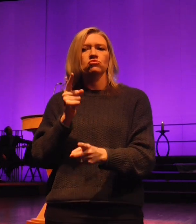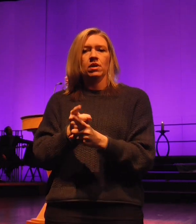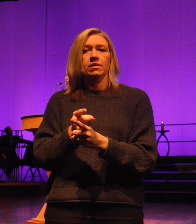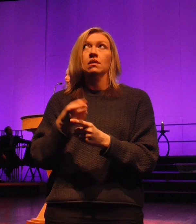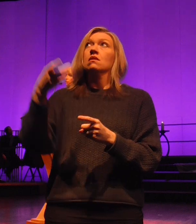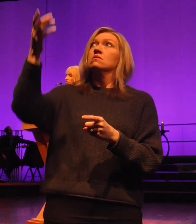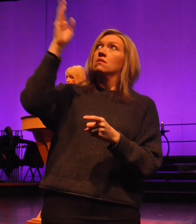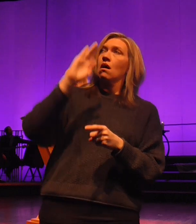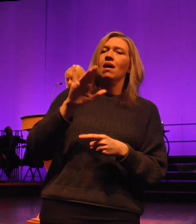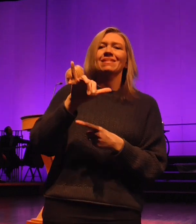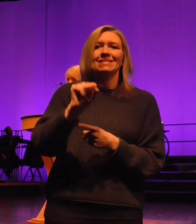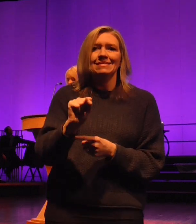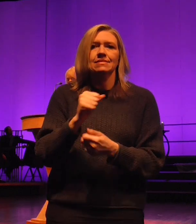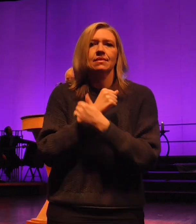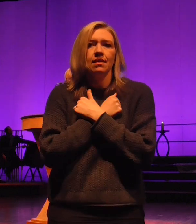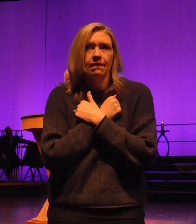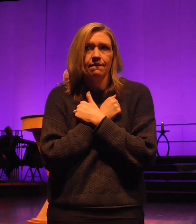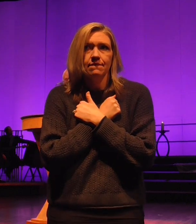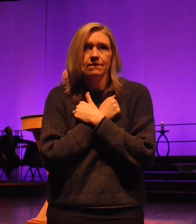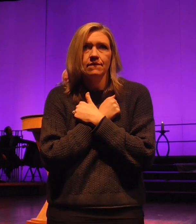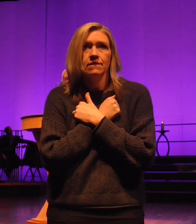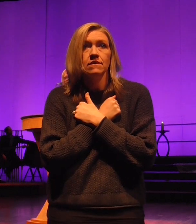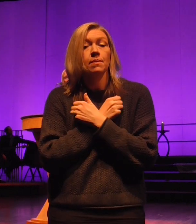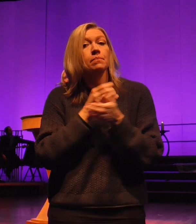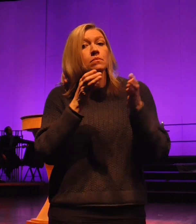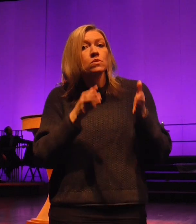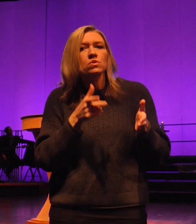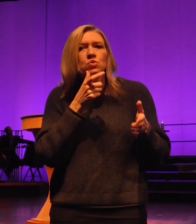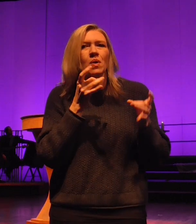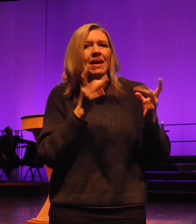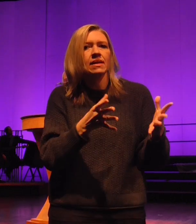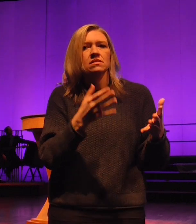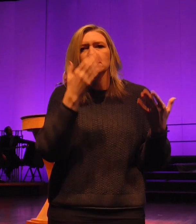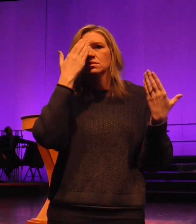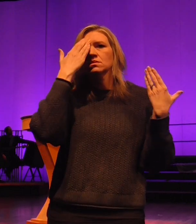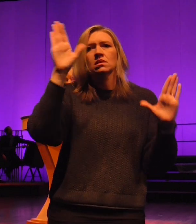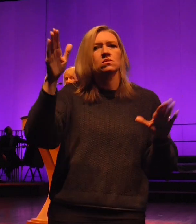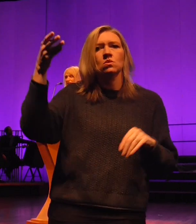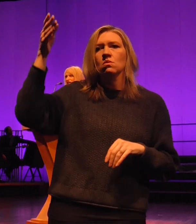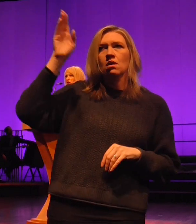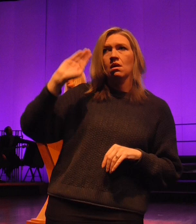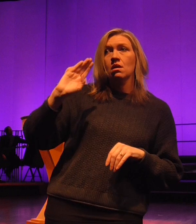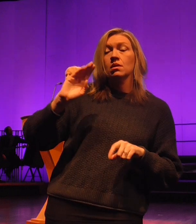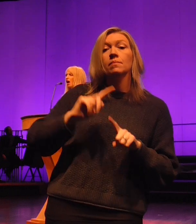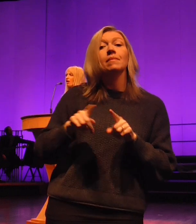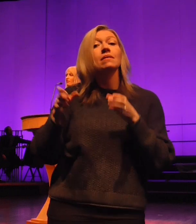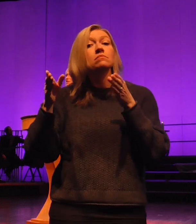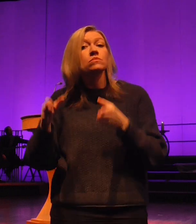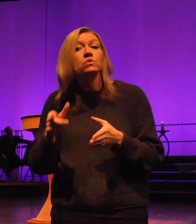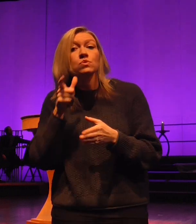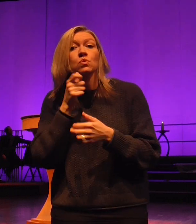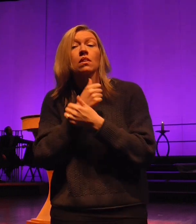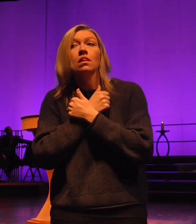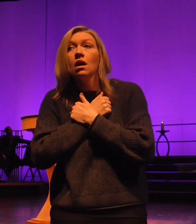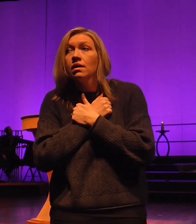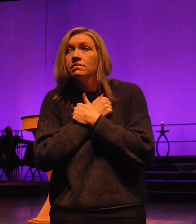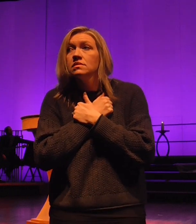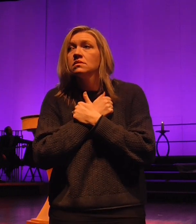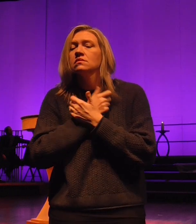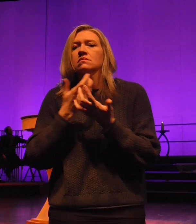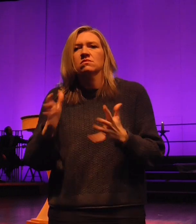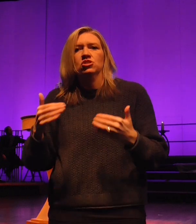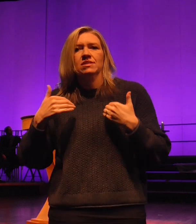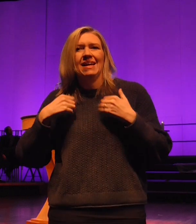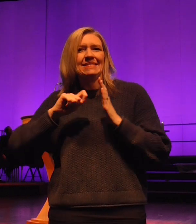is love. He who hates does not know God. But he who loves has the key